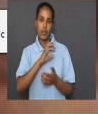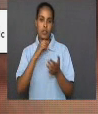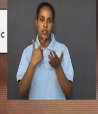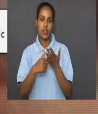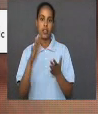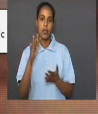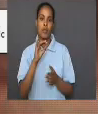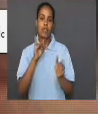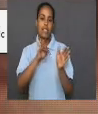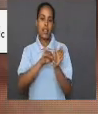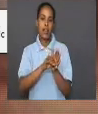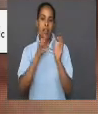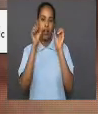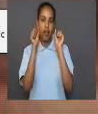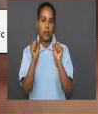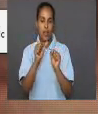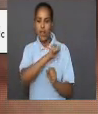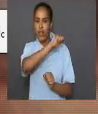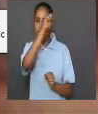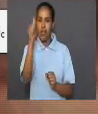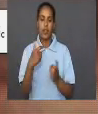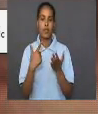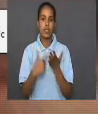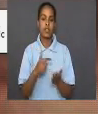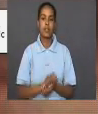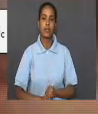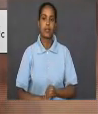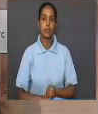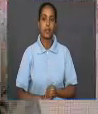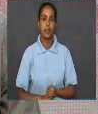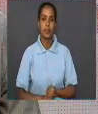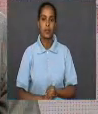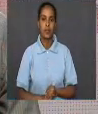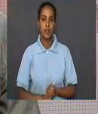the nature of this type of salt can be any of these.